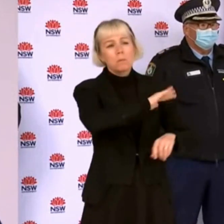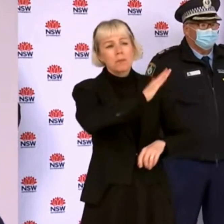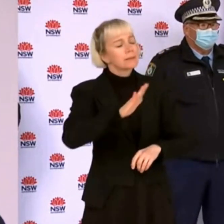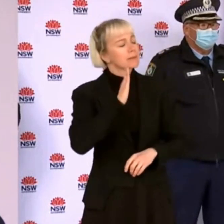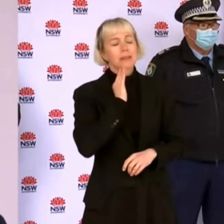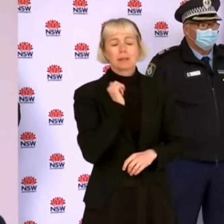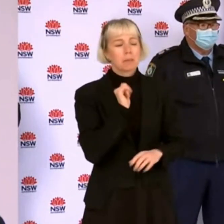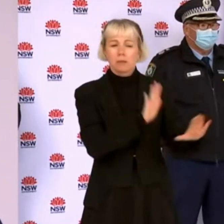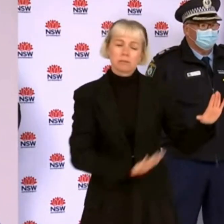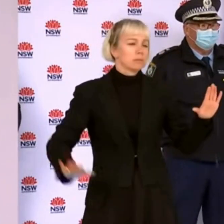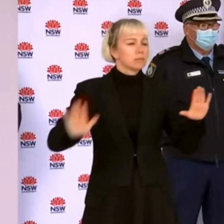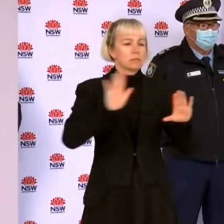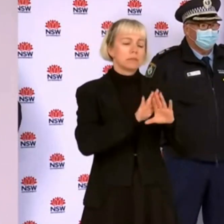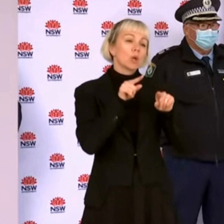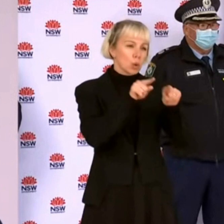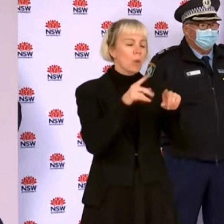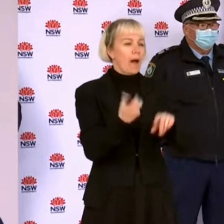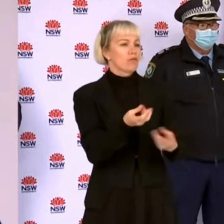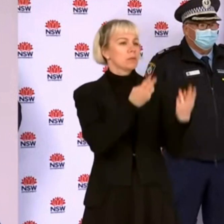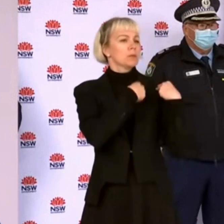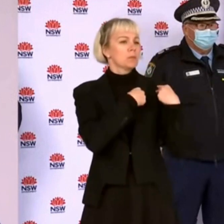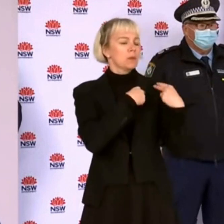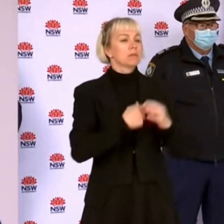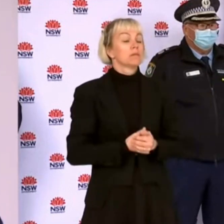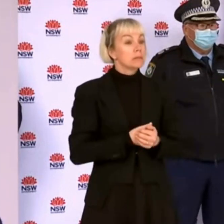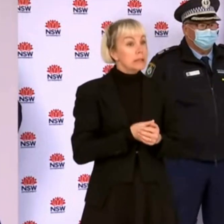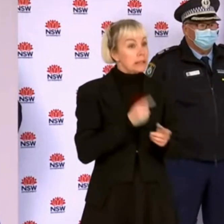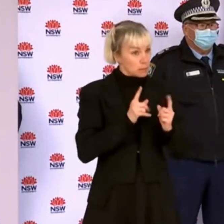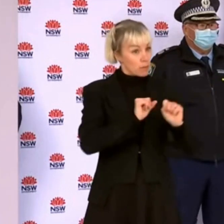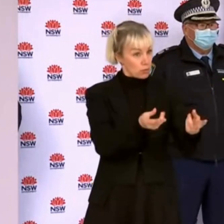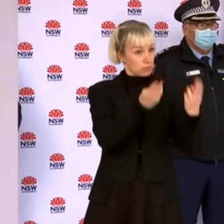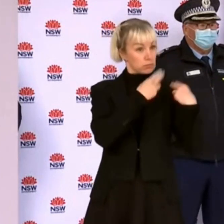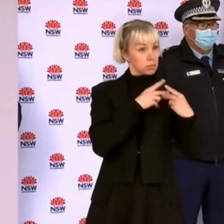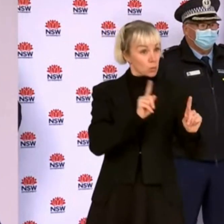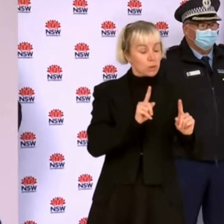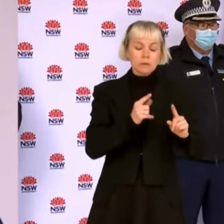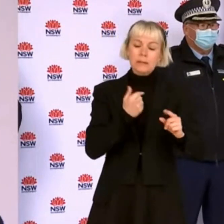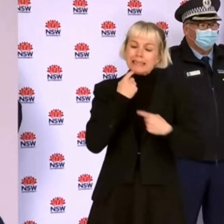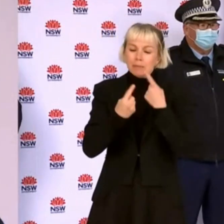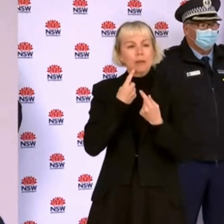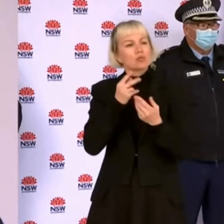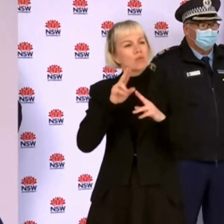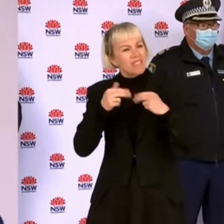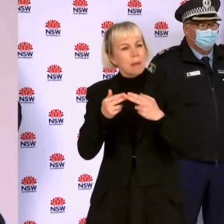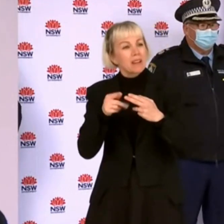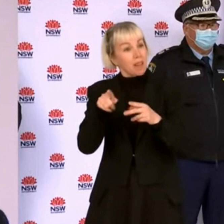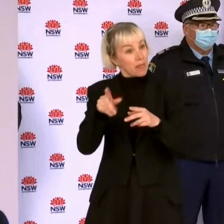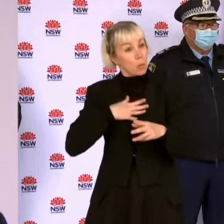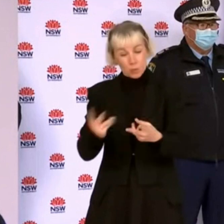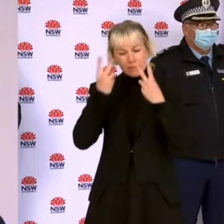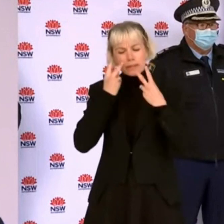play. Often even it might mean explaining to friends and family members what they can and can't do if they try and interact with